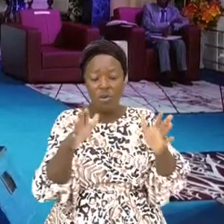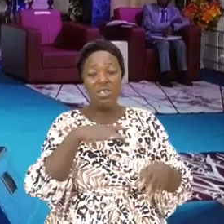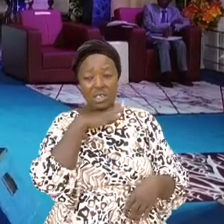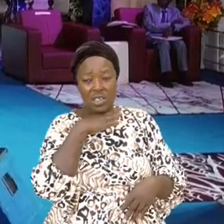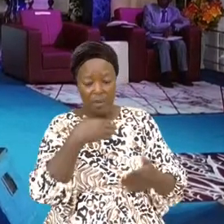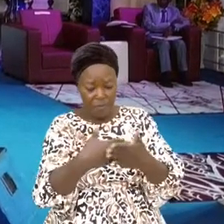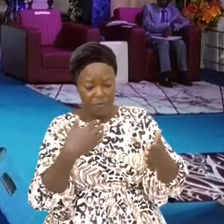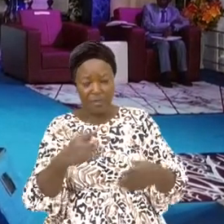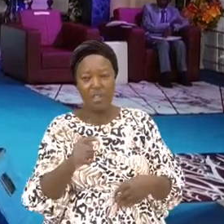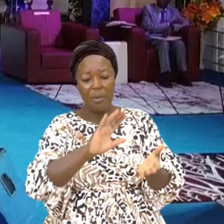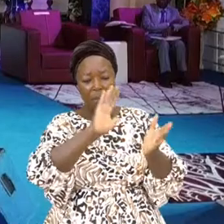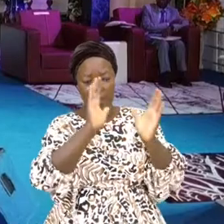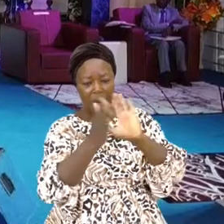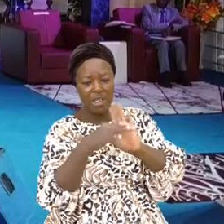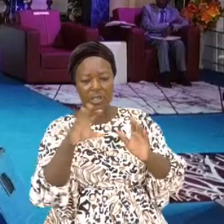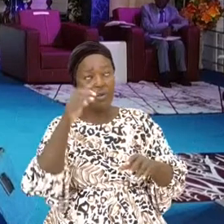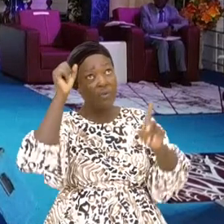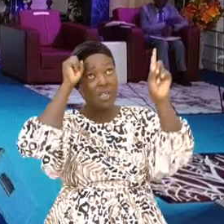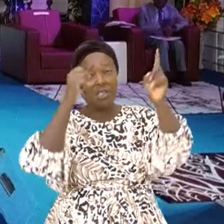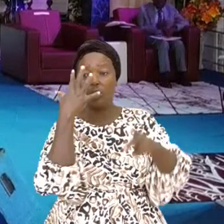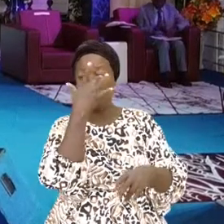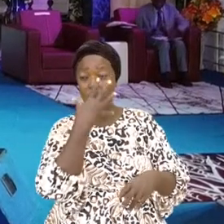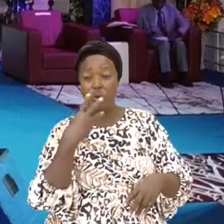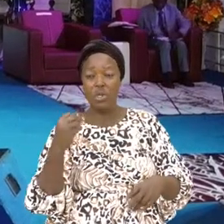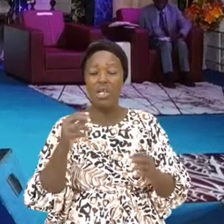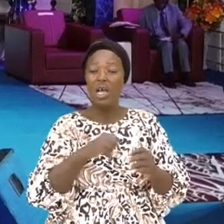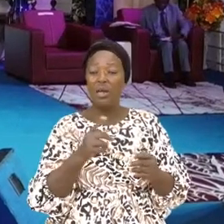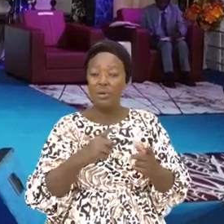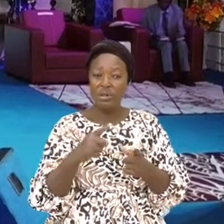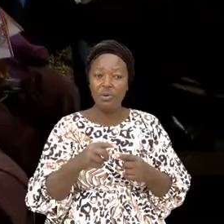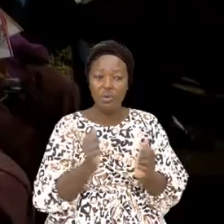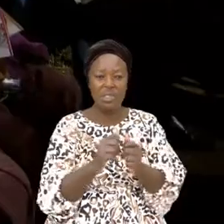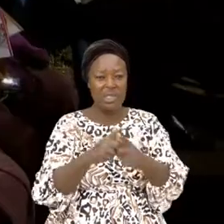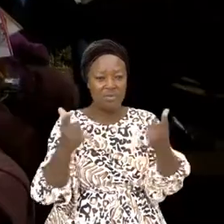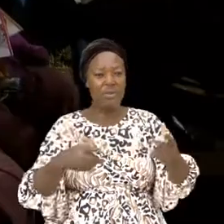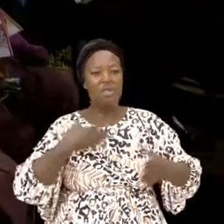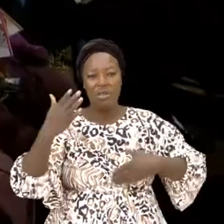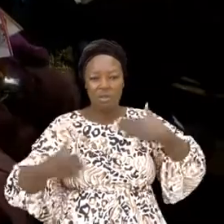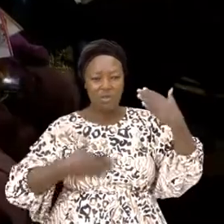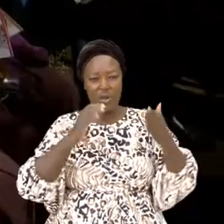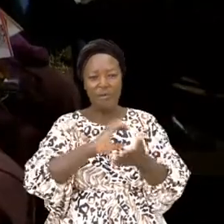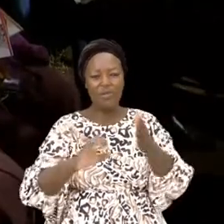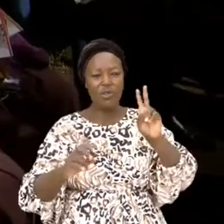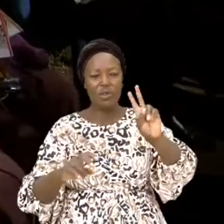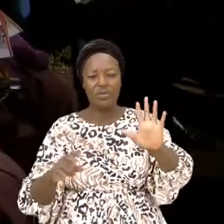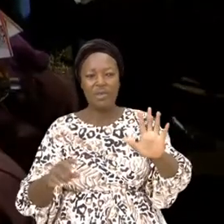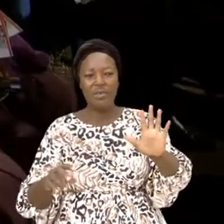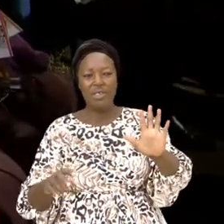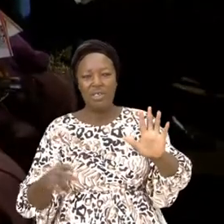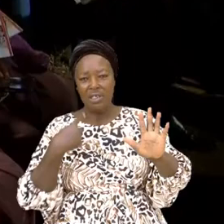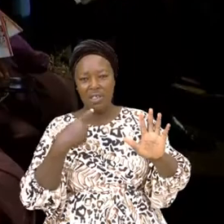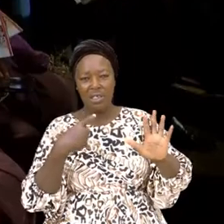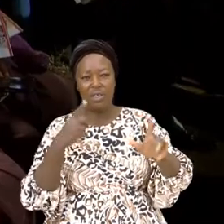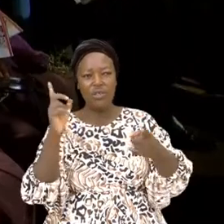the presence of his glory with exceeding joy. Verse 25 says, to